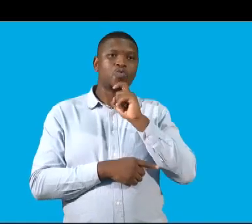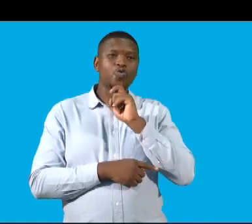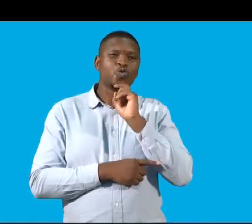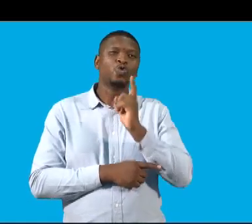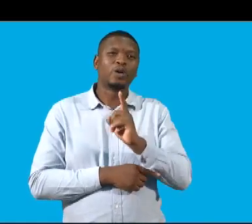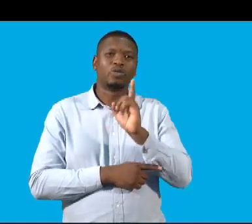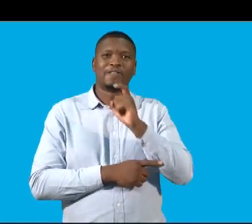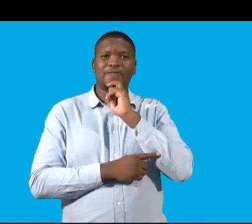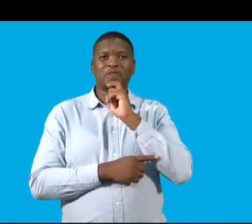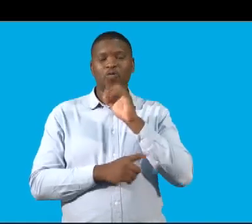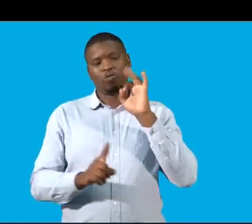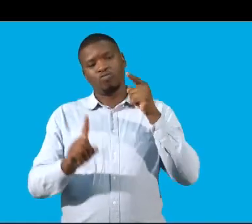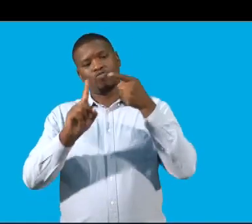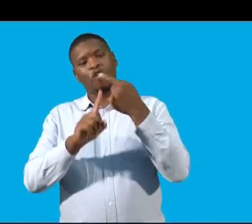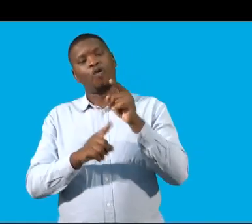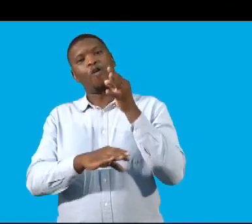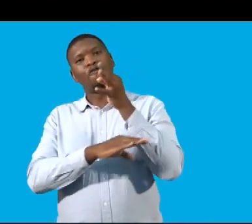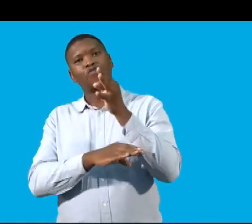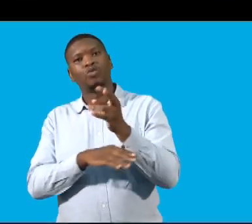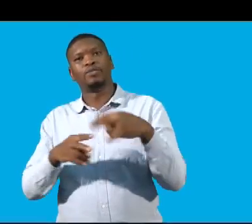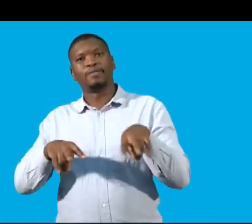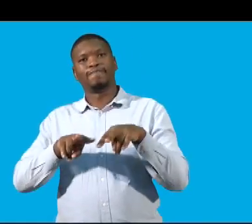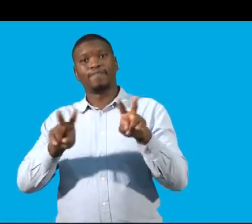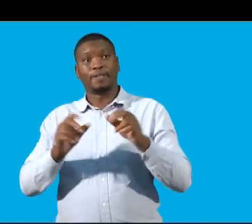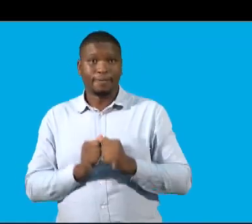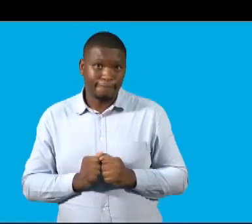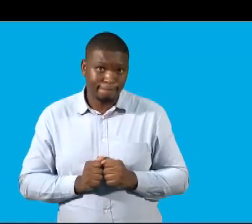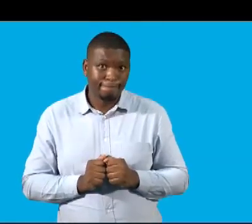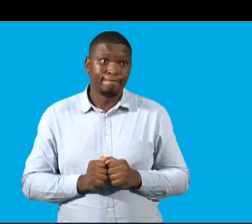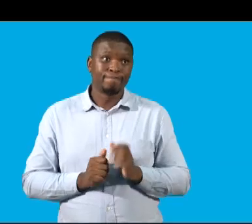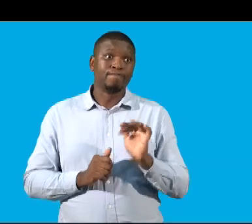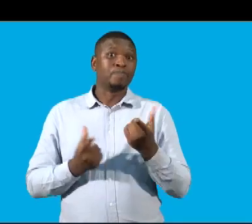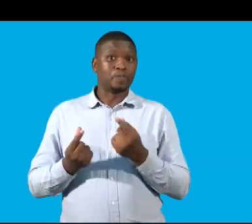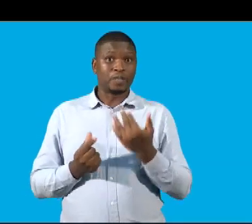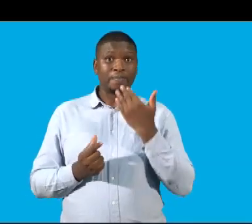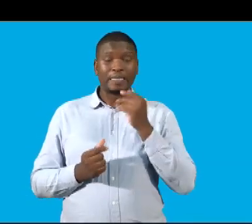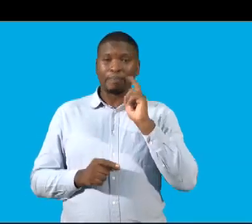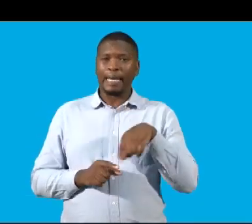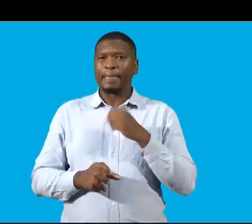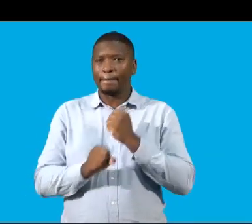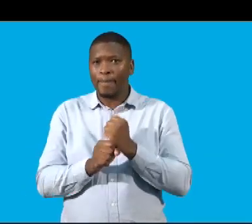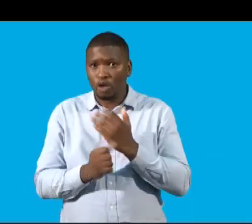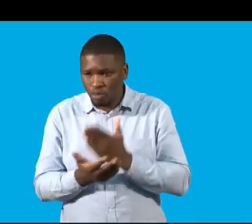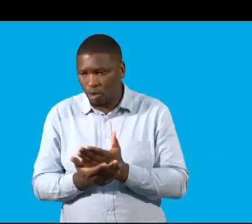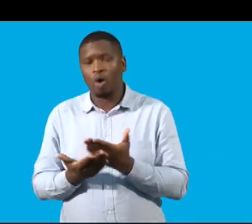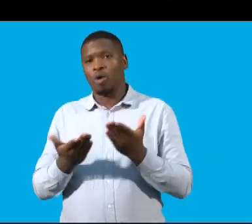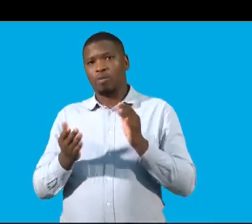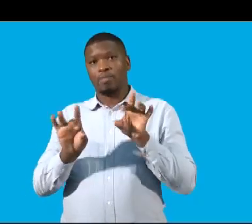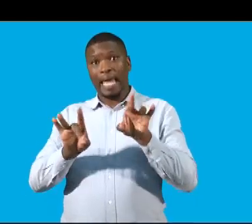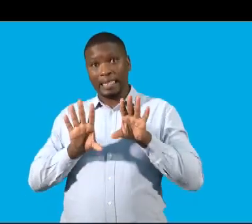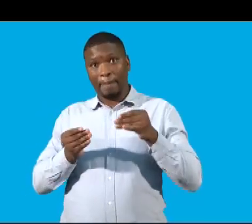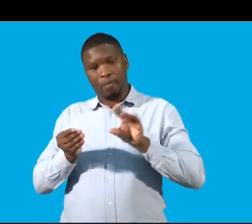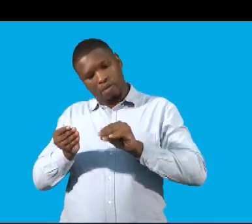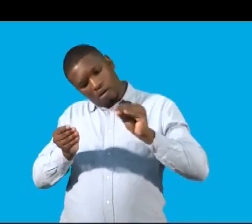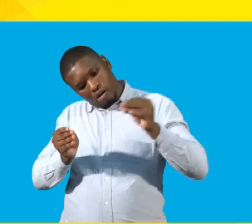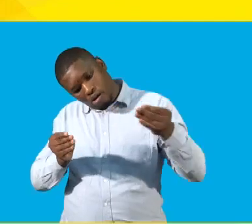for the future value. Now, when it comes to copying that formula down, please go to the back of the